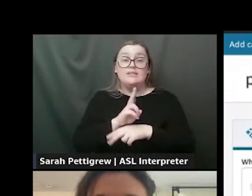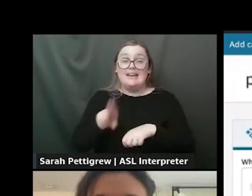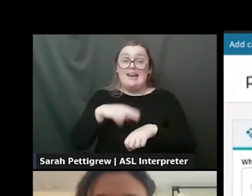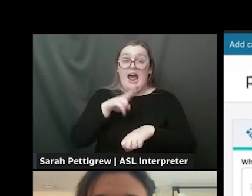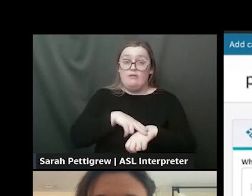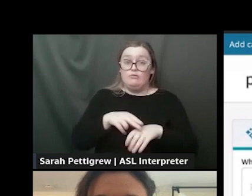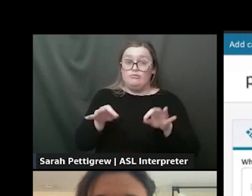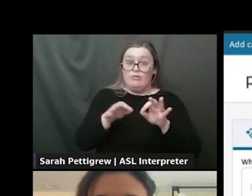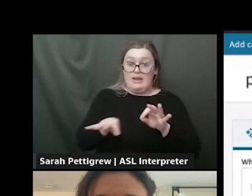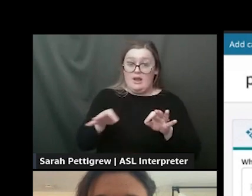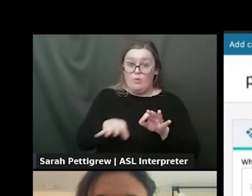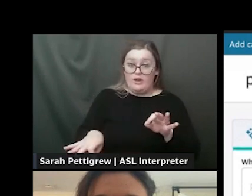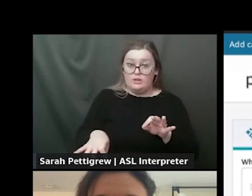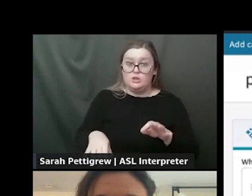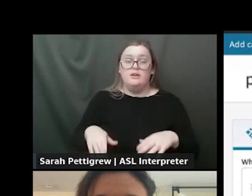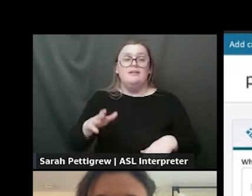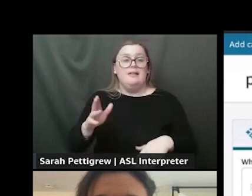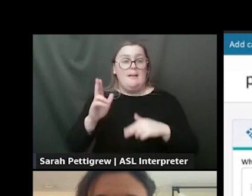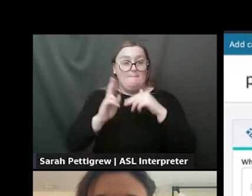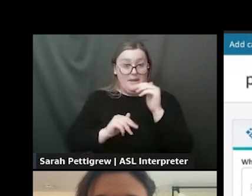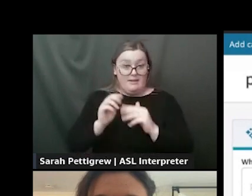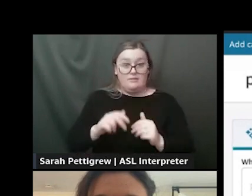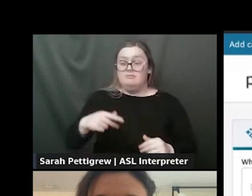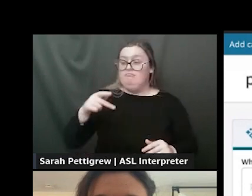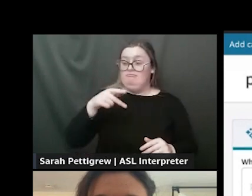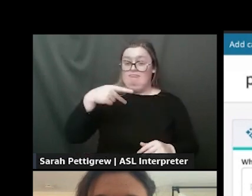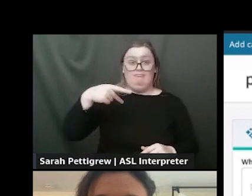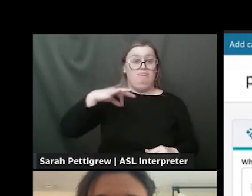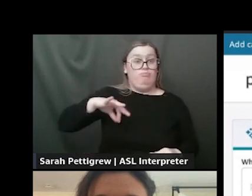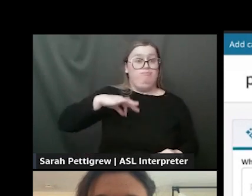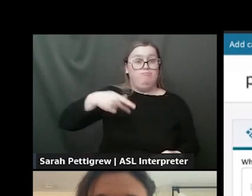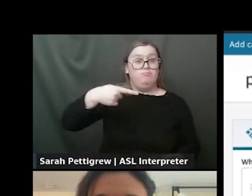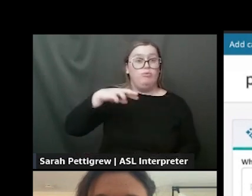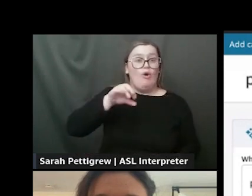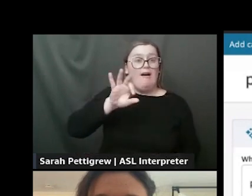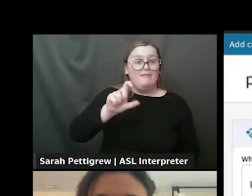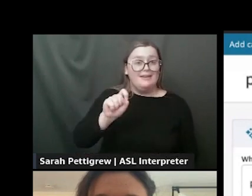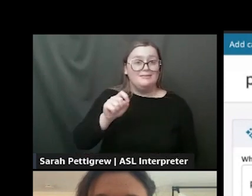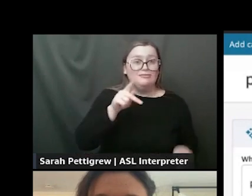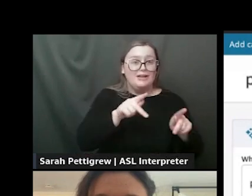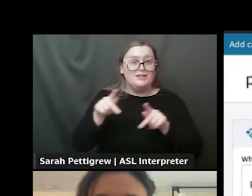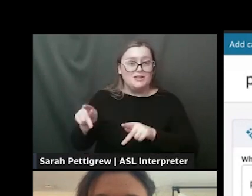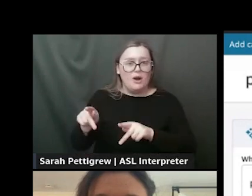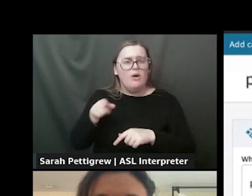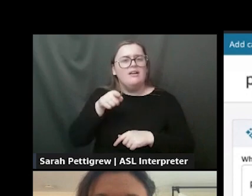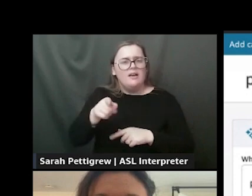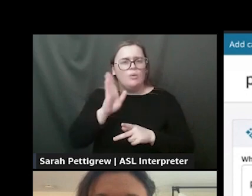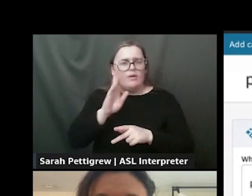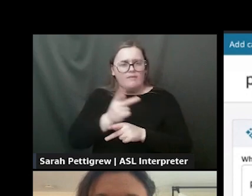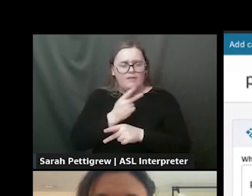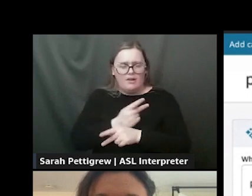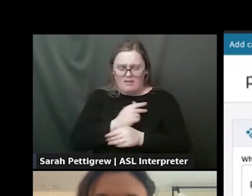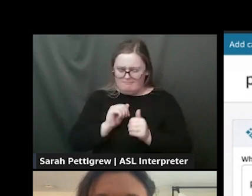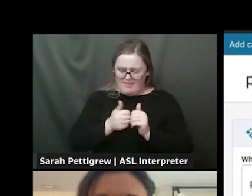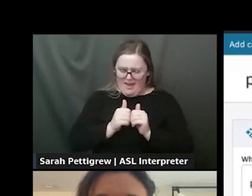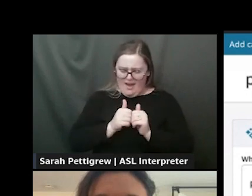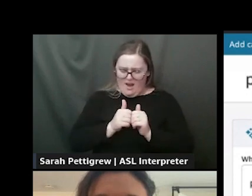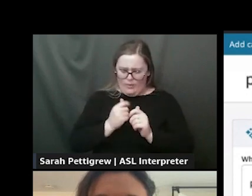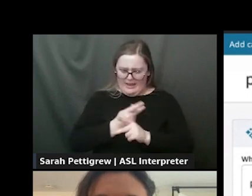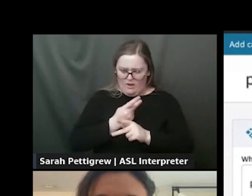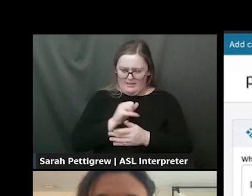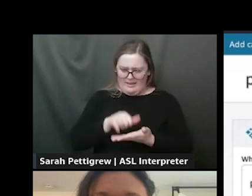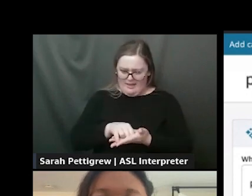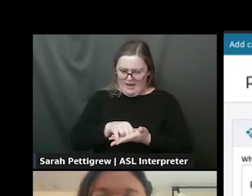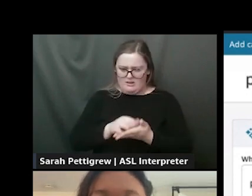say, hey, build profit ratio. So what it's going to do is it's going to go figure out, well, how is profit ratio calculated in a